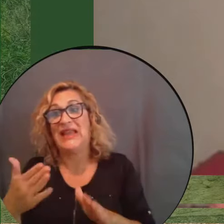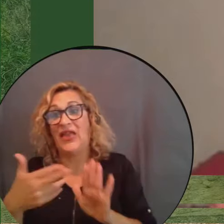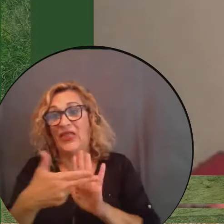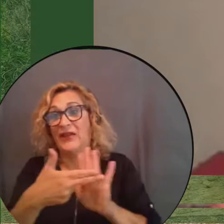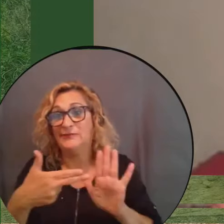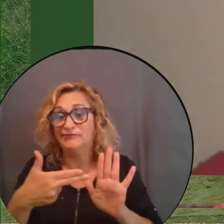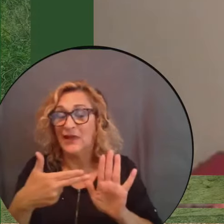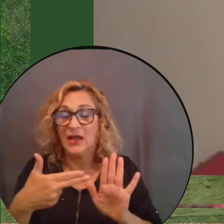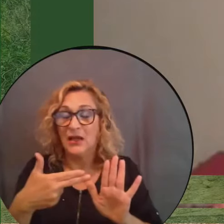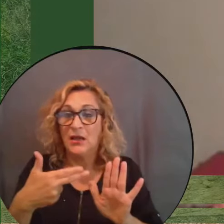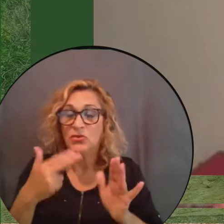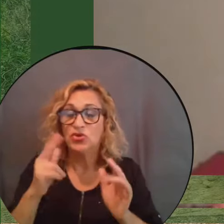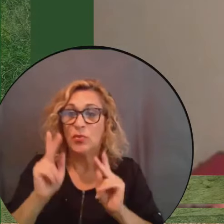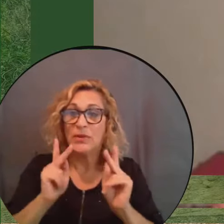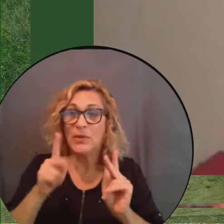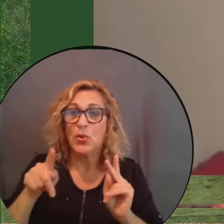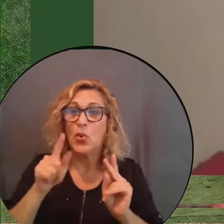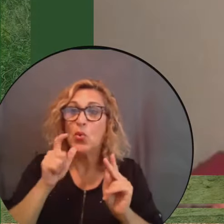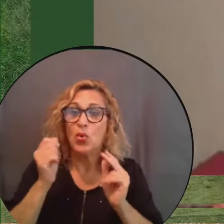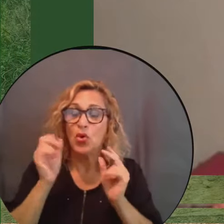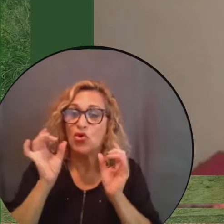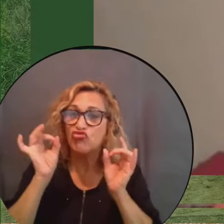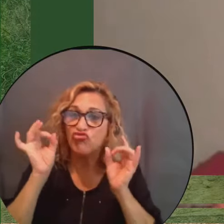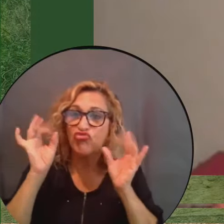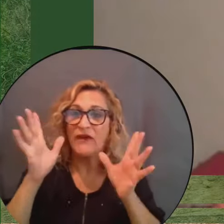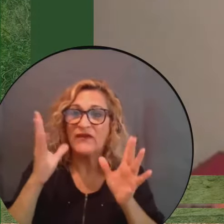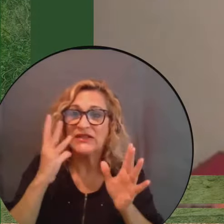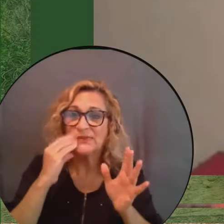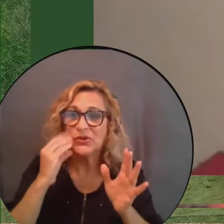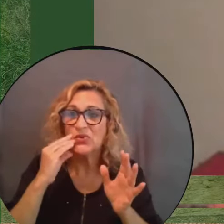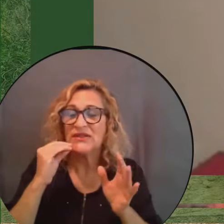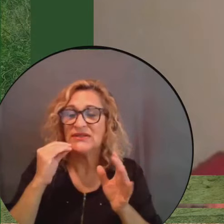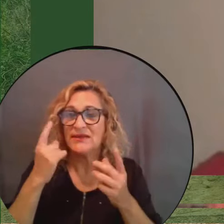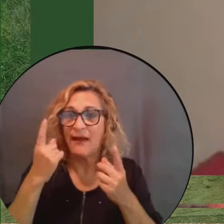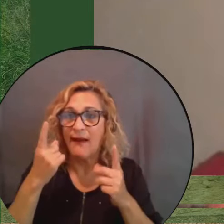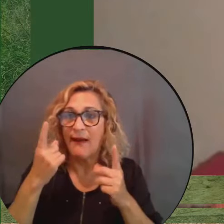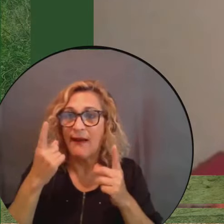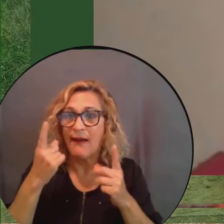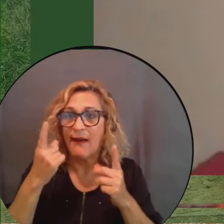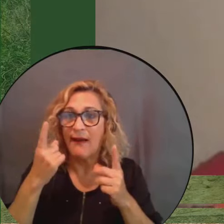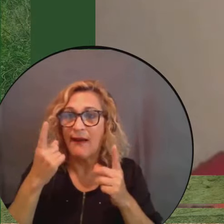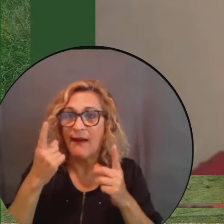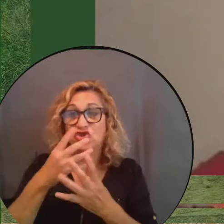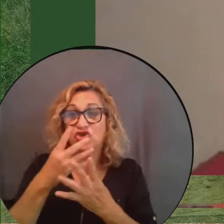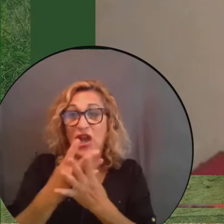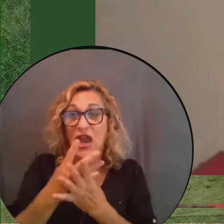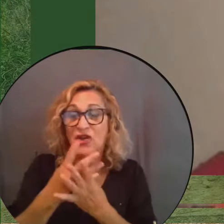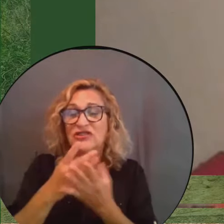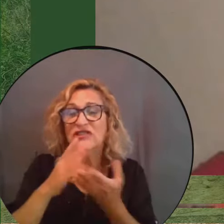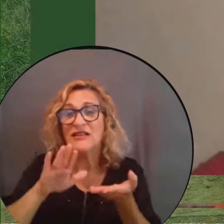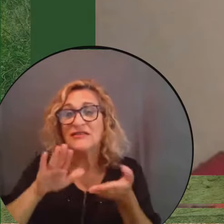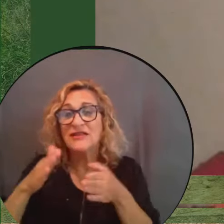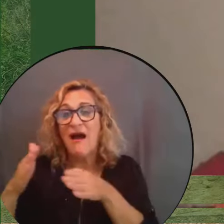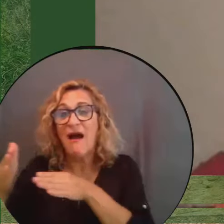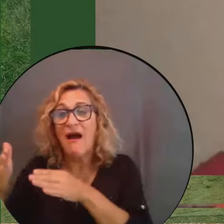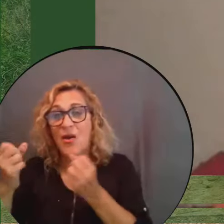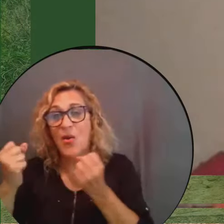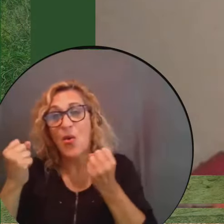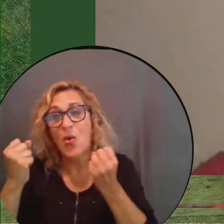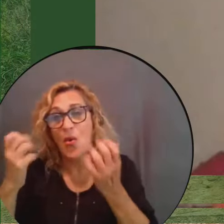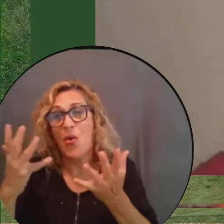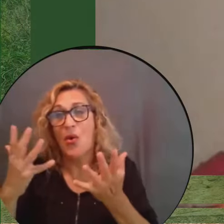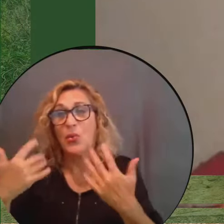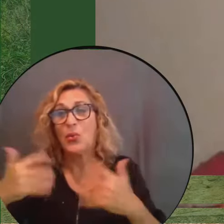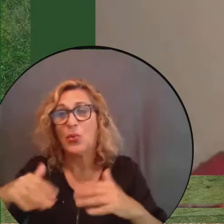prisons and jails, and people die all the time just awaiting sentencing. And we just at this time